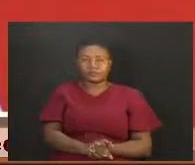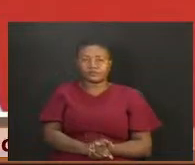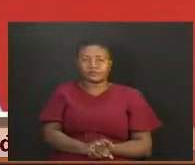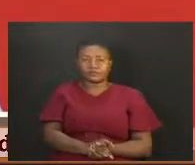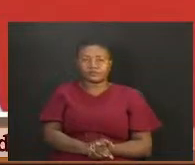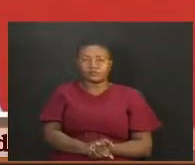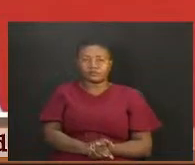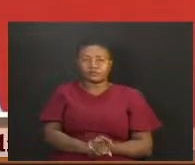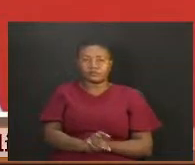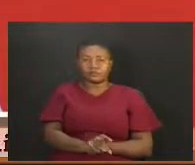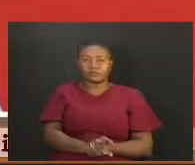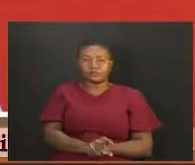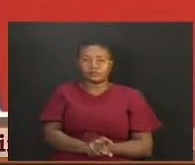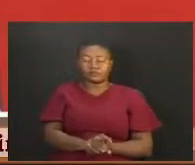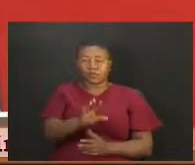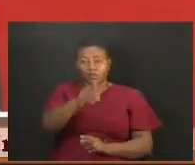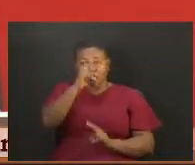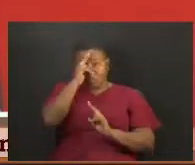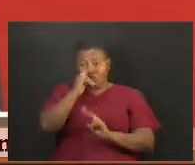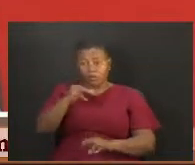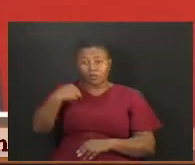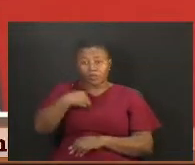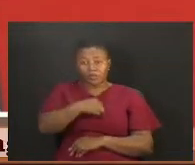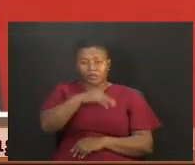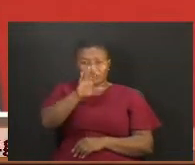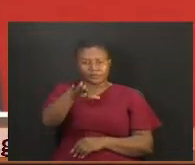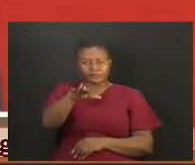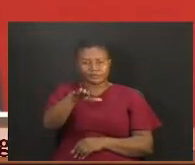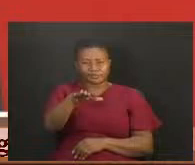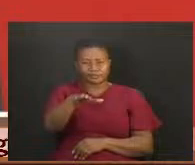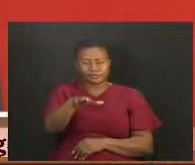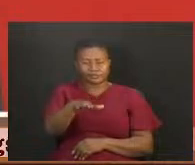at honorable members,